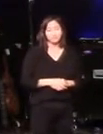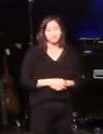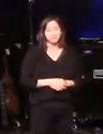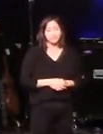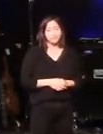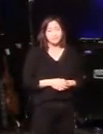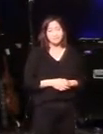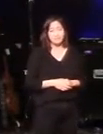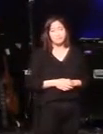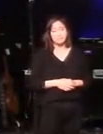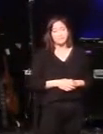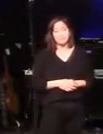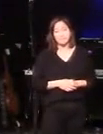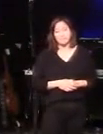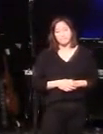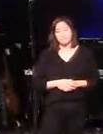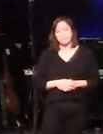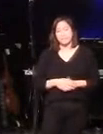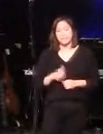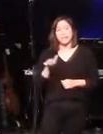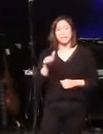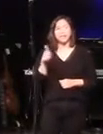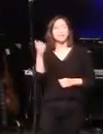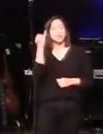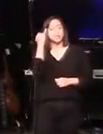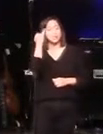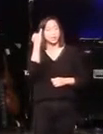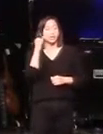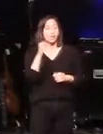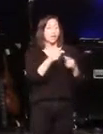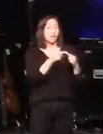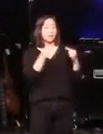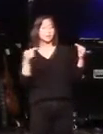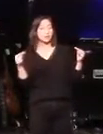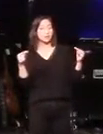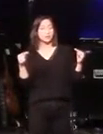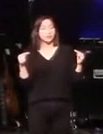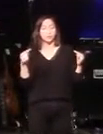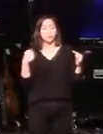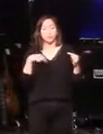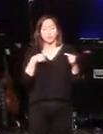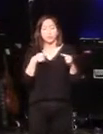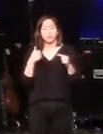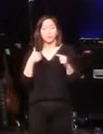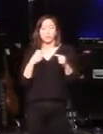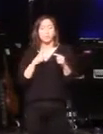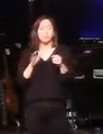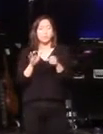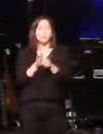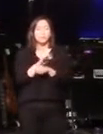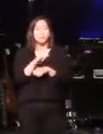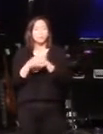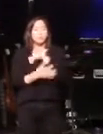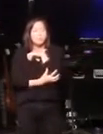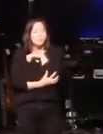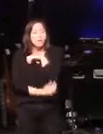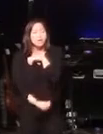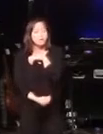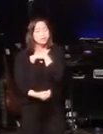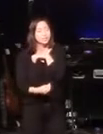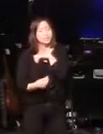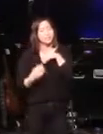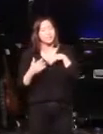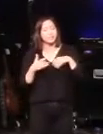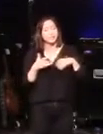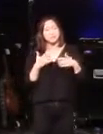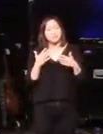stream, we have this idea that in straight poverty, then there's this anger with God. How do we find that